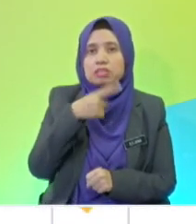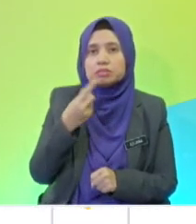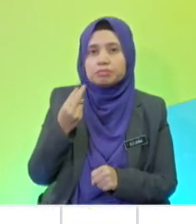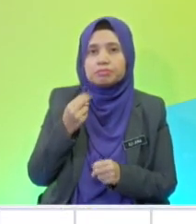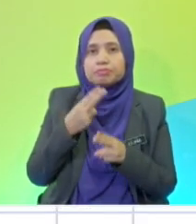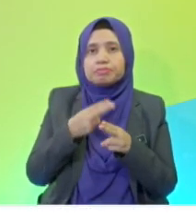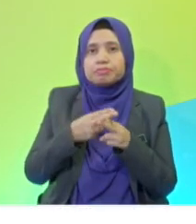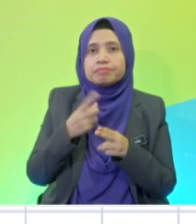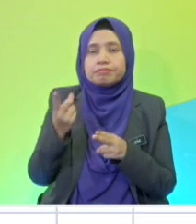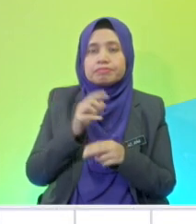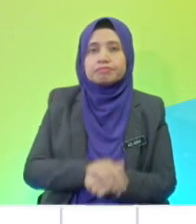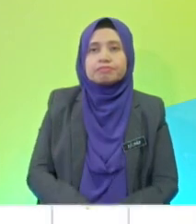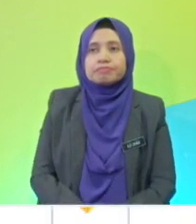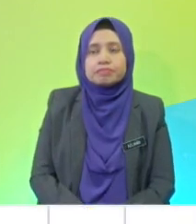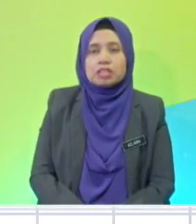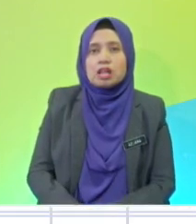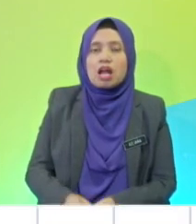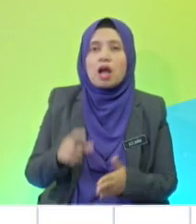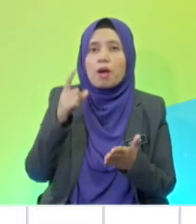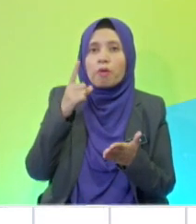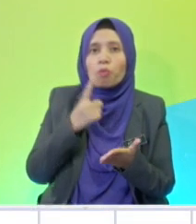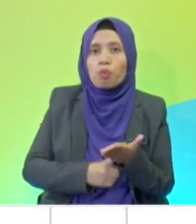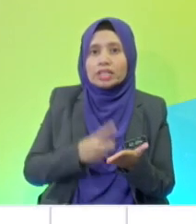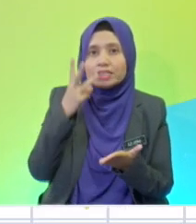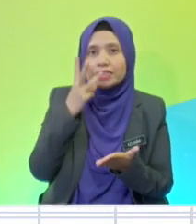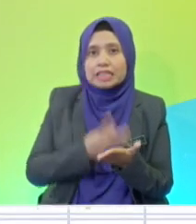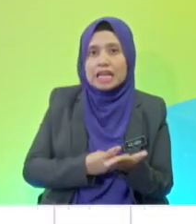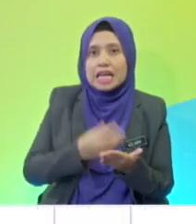these items? Pupils, what is this?